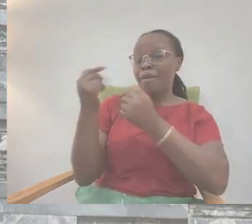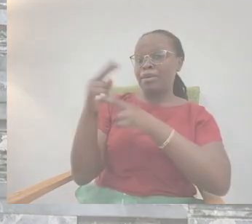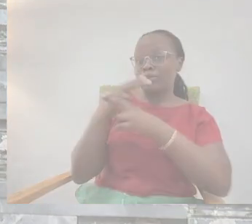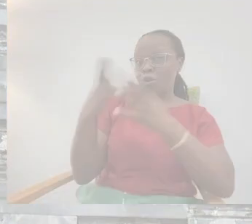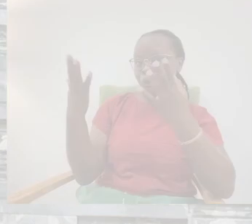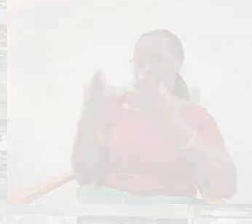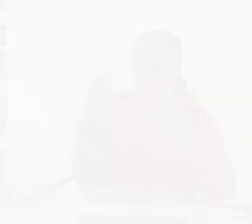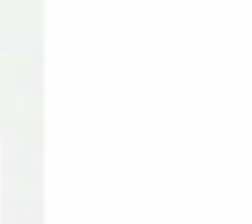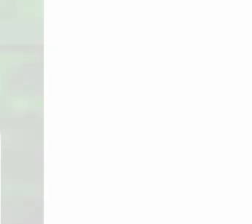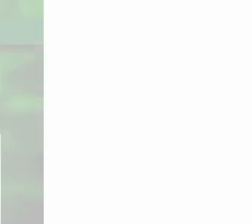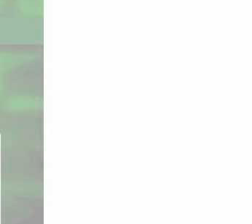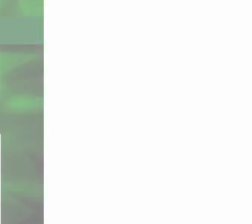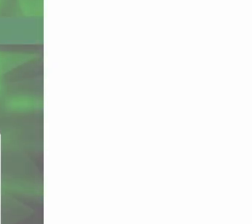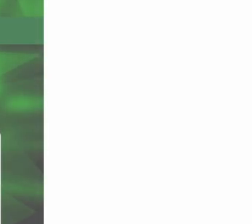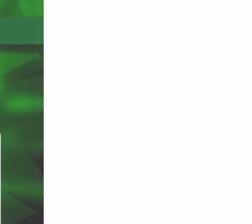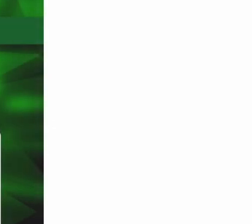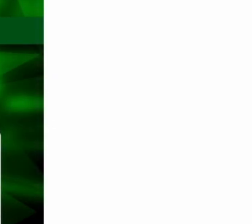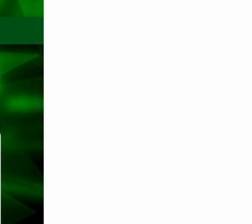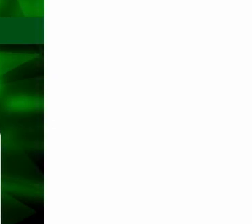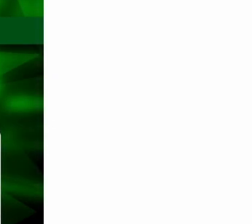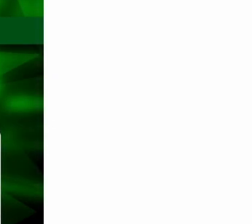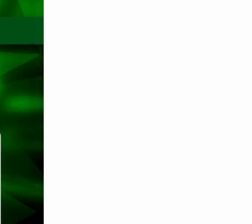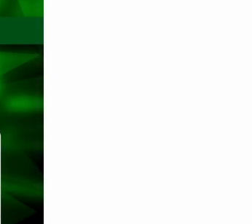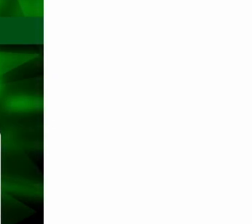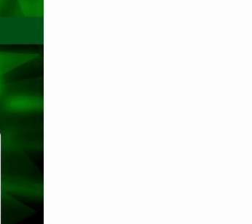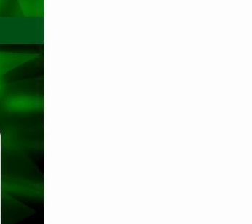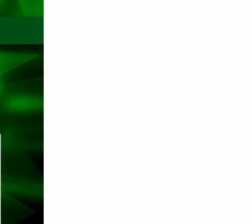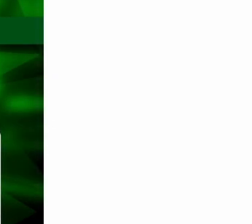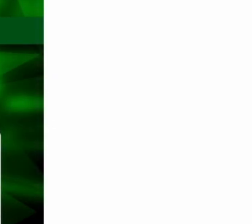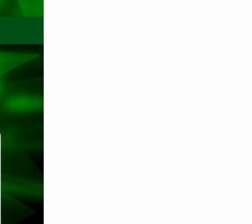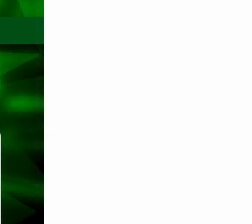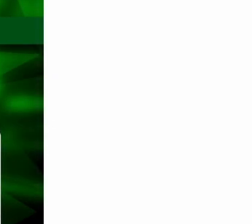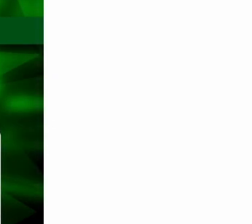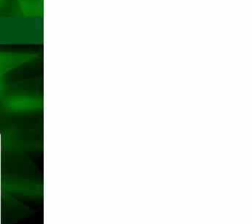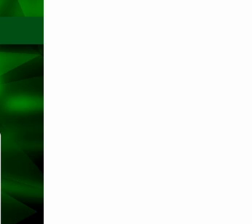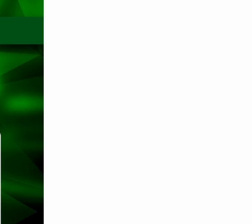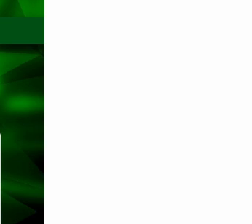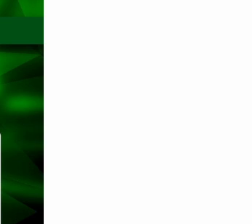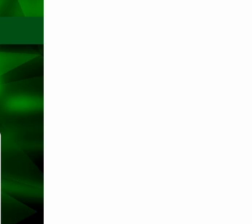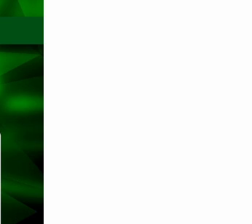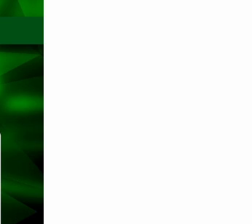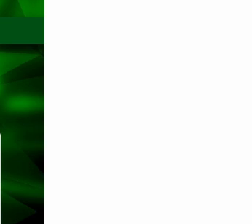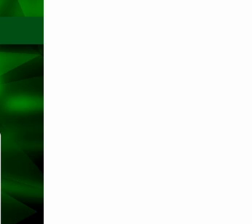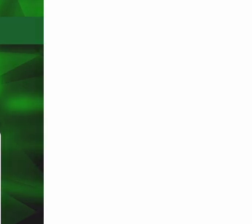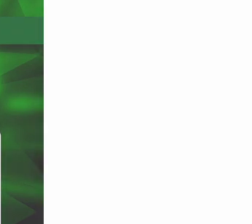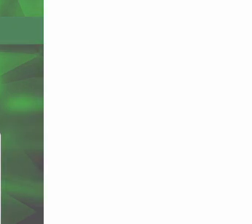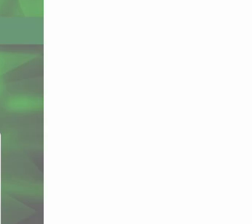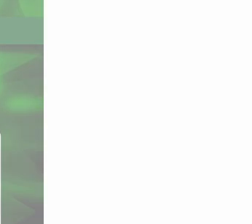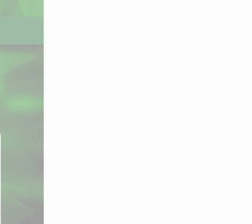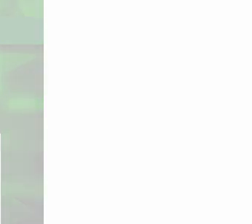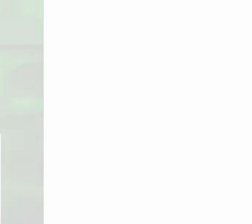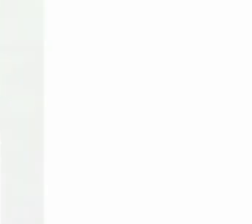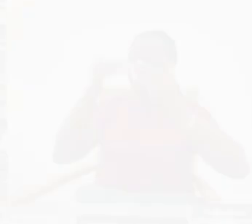to 23rd. Nairobi County Government will be hosting the Innovate Nairobi Tech Week at the University of Nairobi. The event